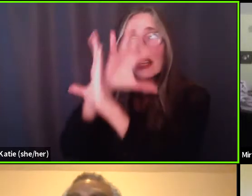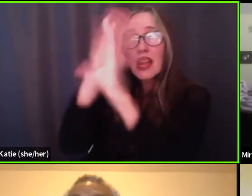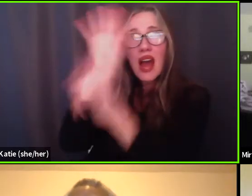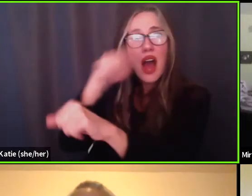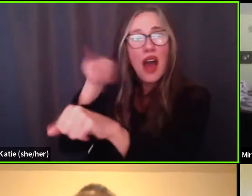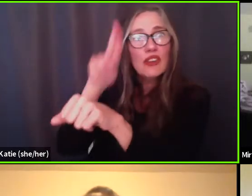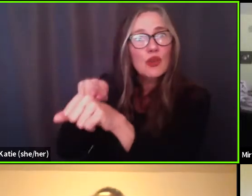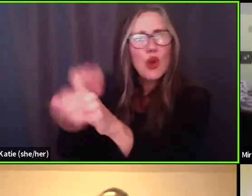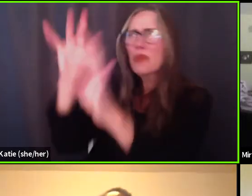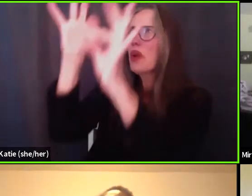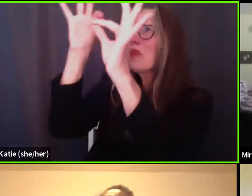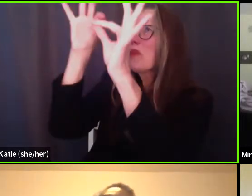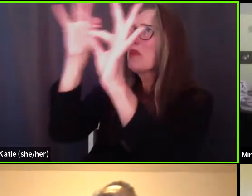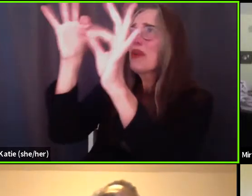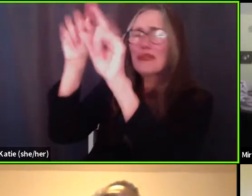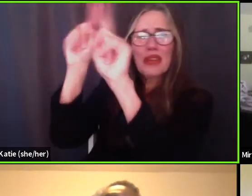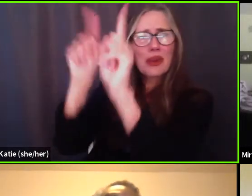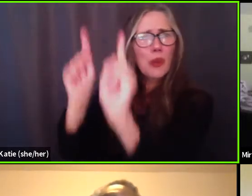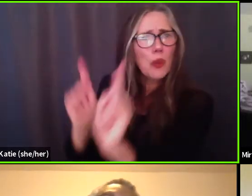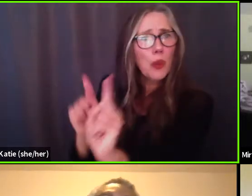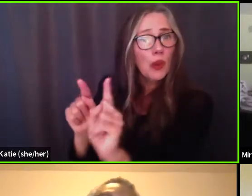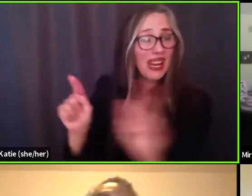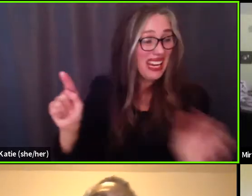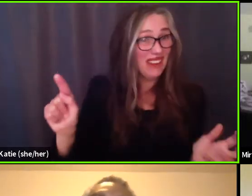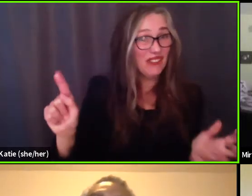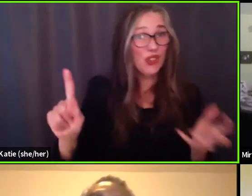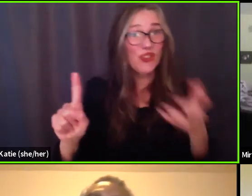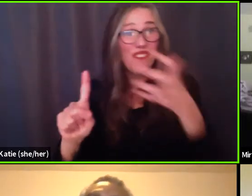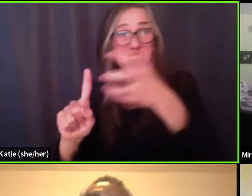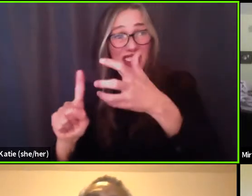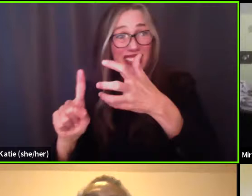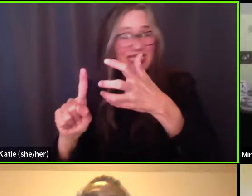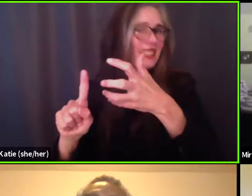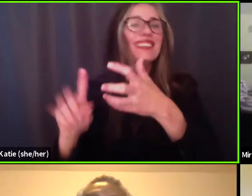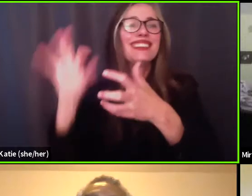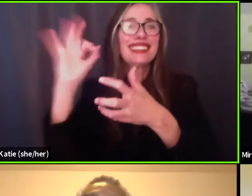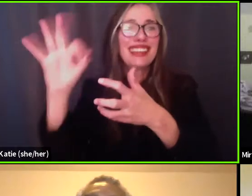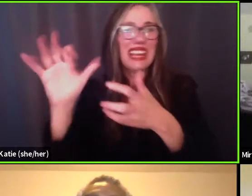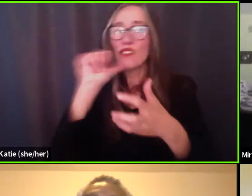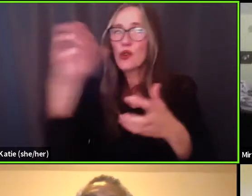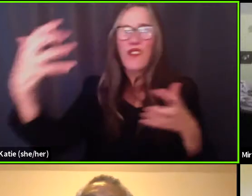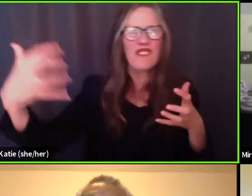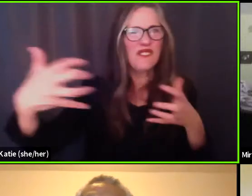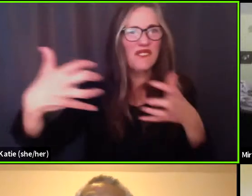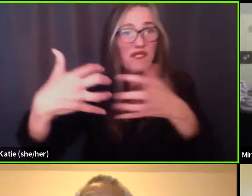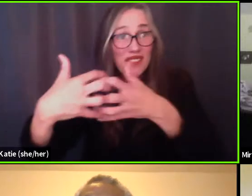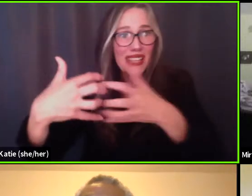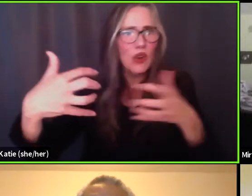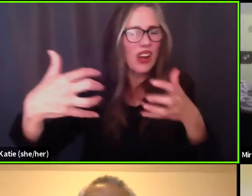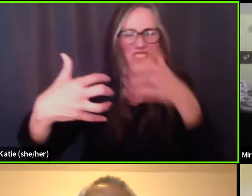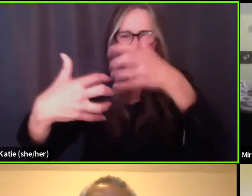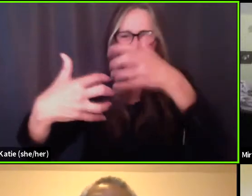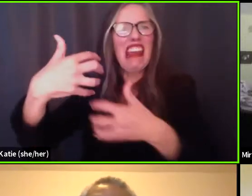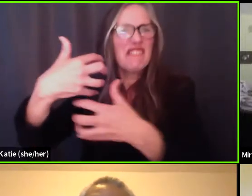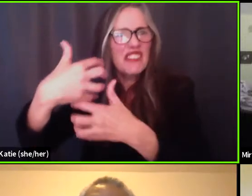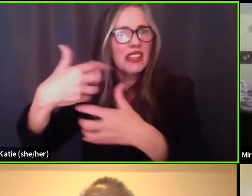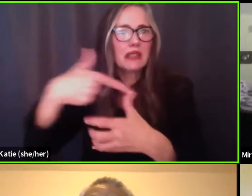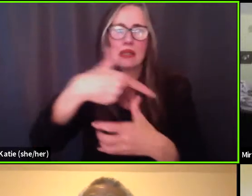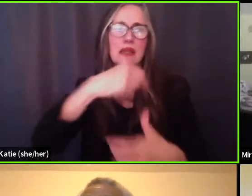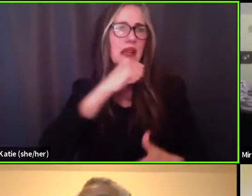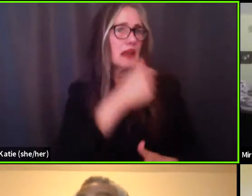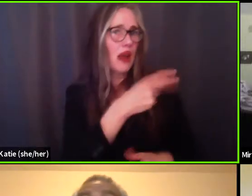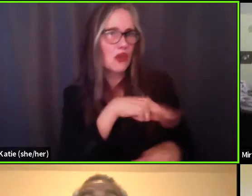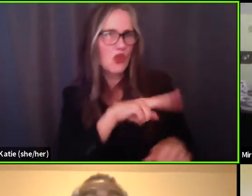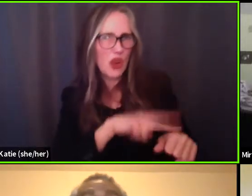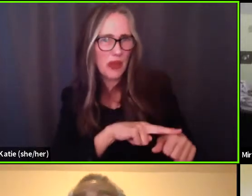unfit and i think one of the challenges that we're seeing in this present moment as population demographics are shifting as a function